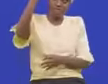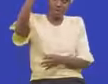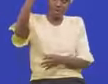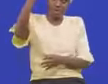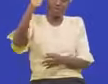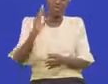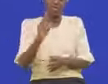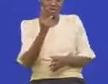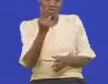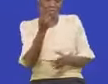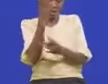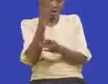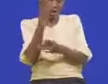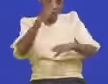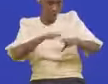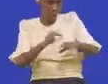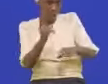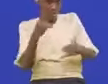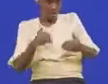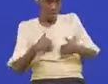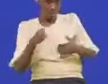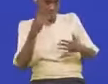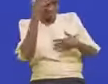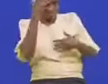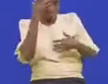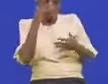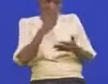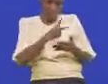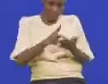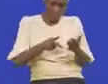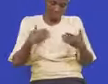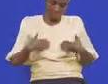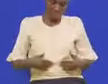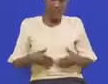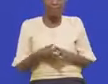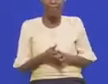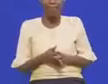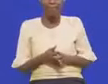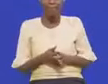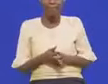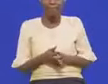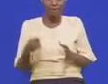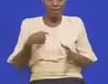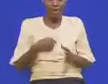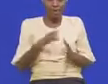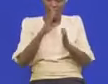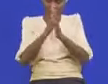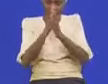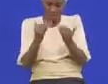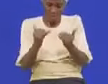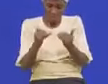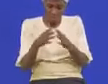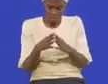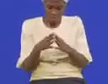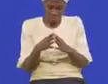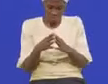ji. Na so asi rekado afi le voma ji. Te poi le voma ji. Ma do gbe